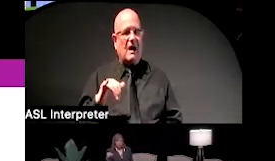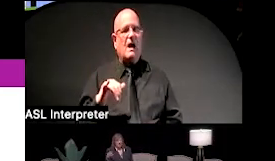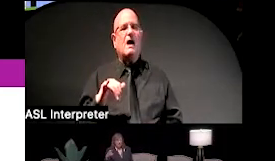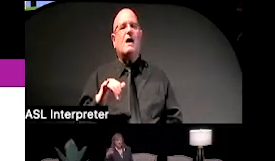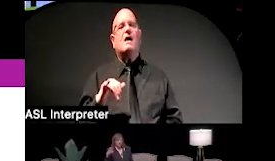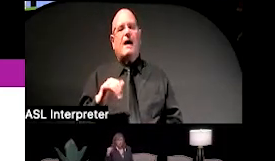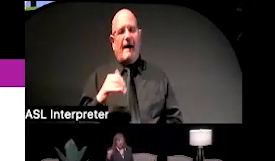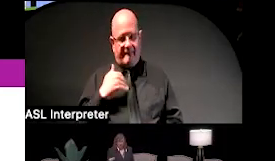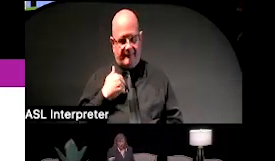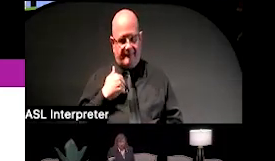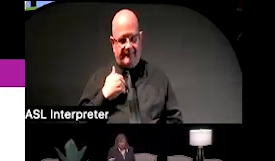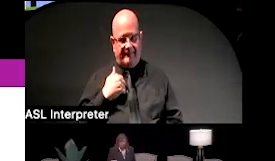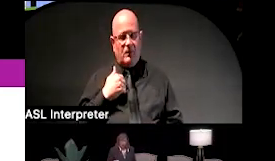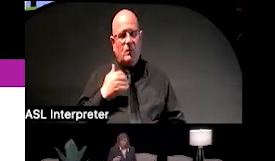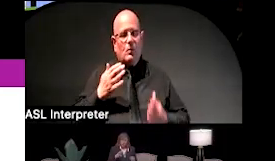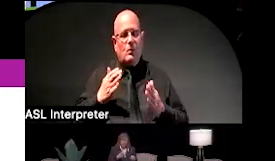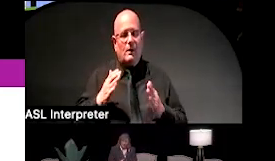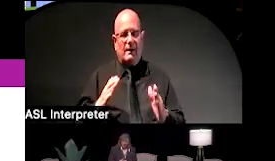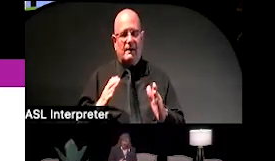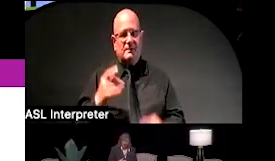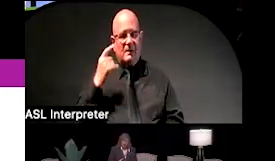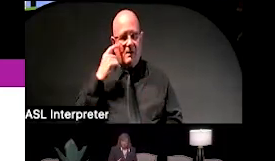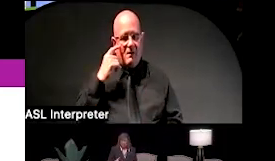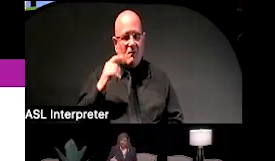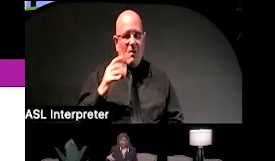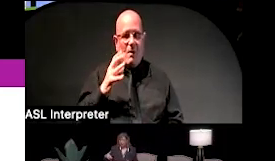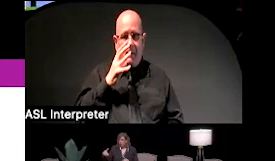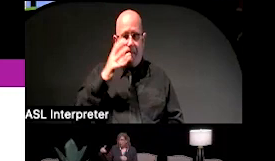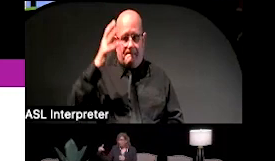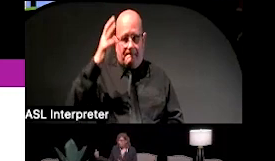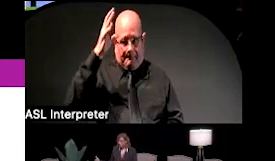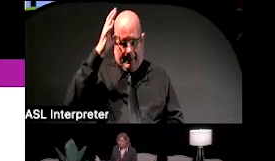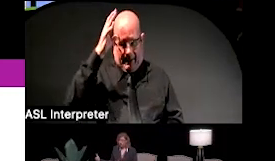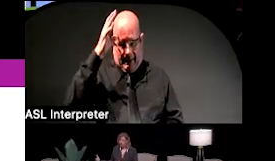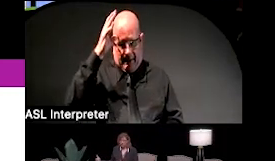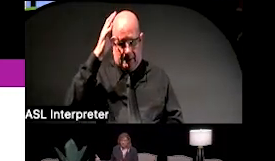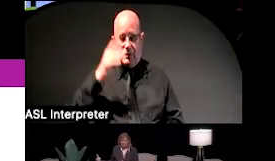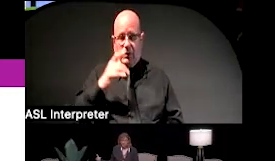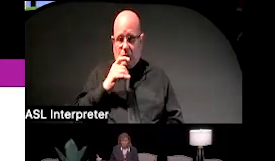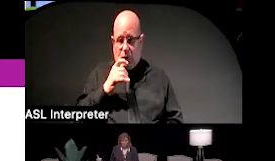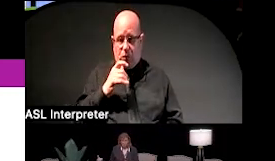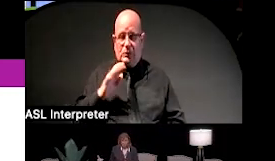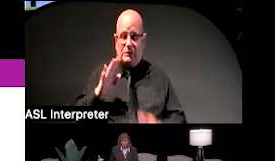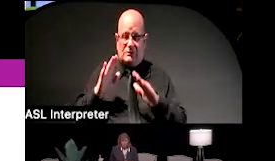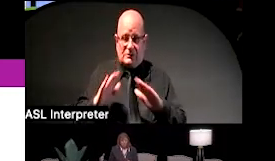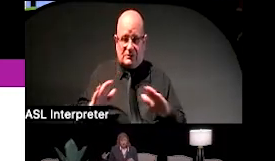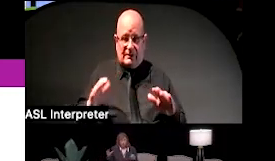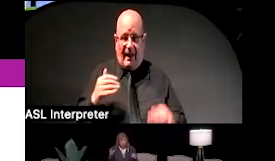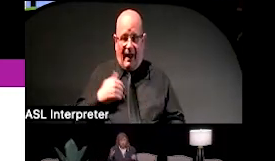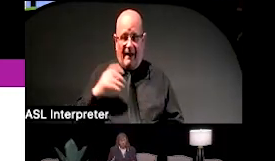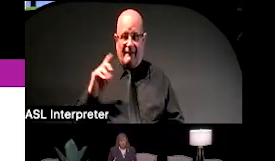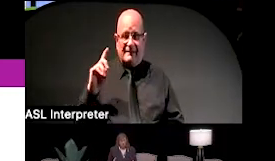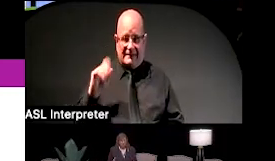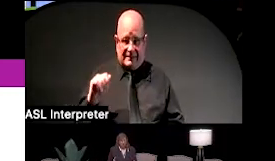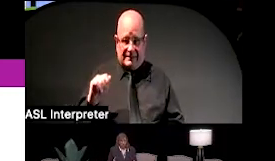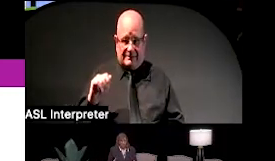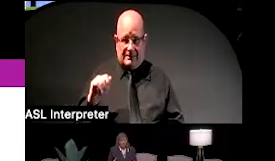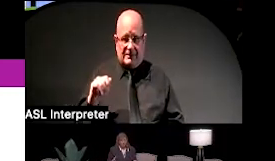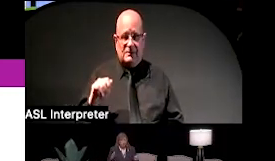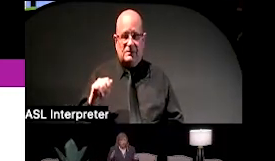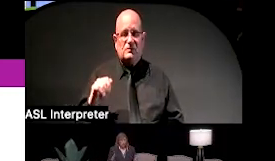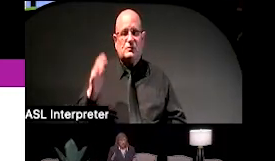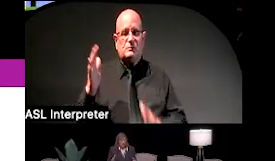are ways for parents of children with disabilities to